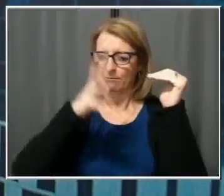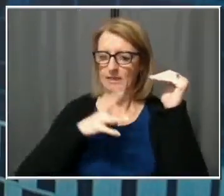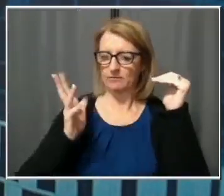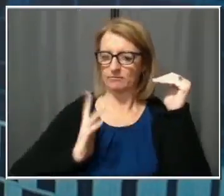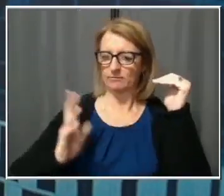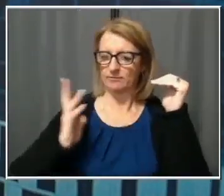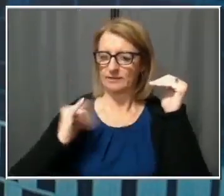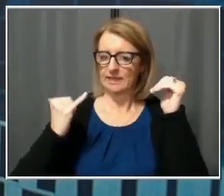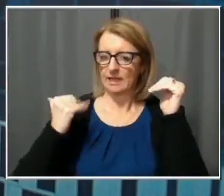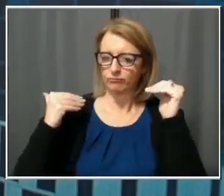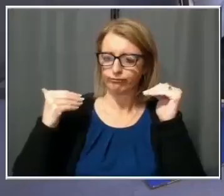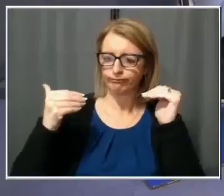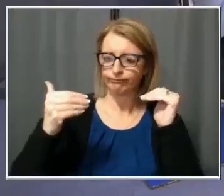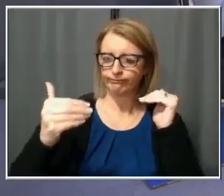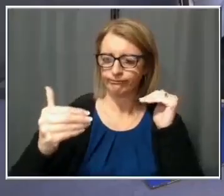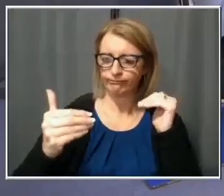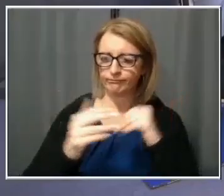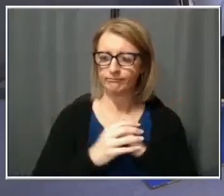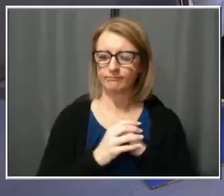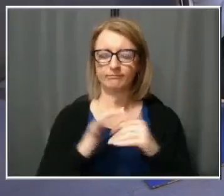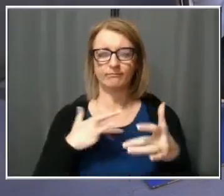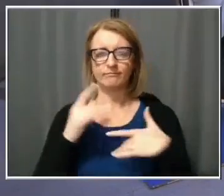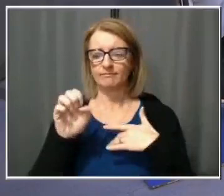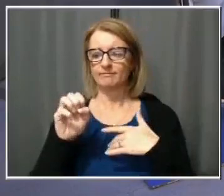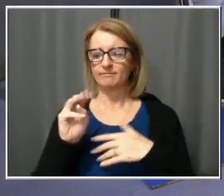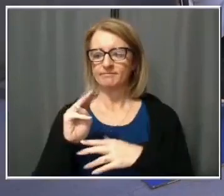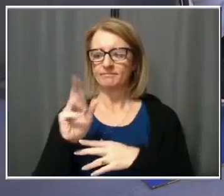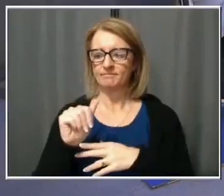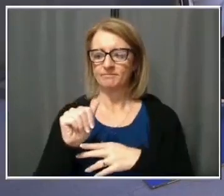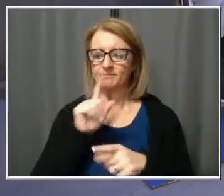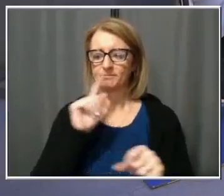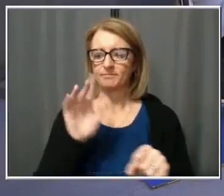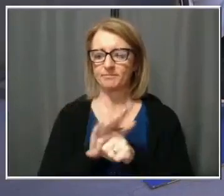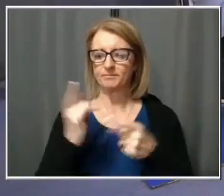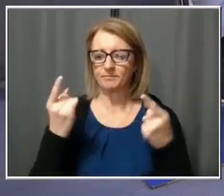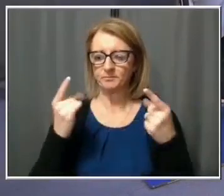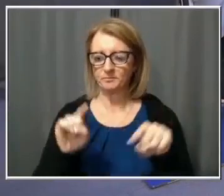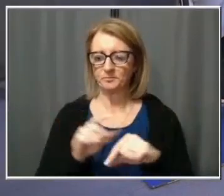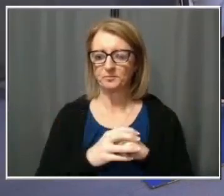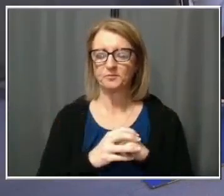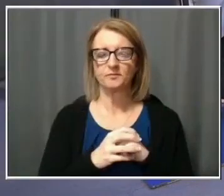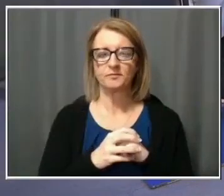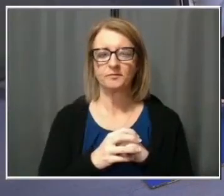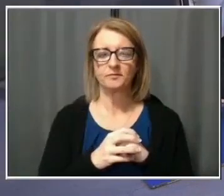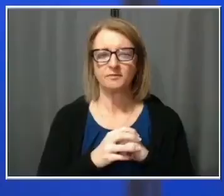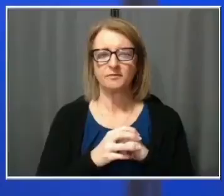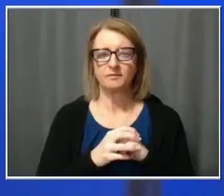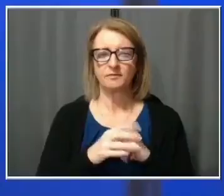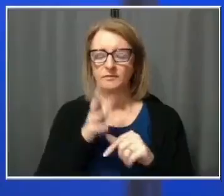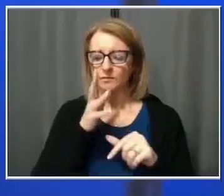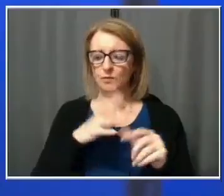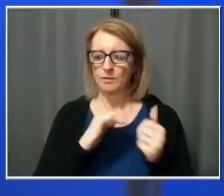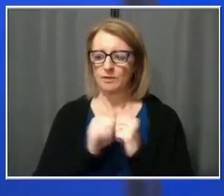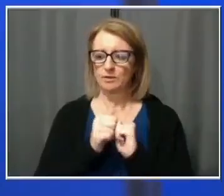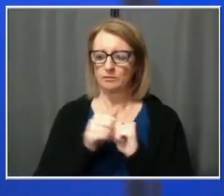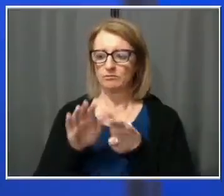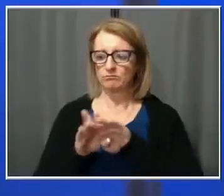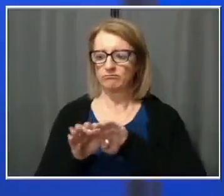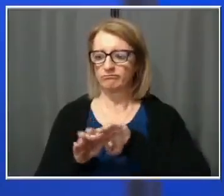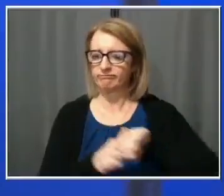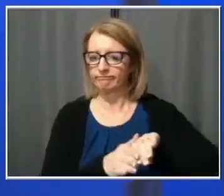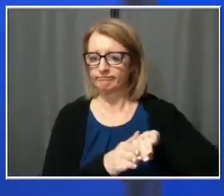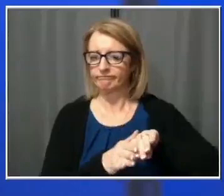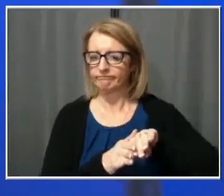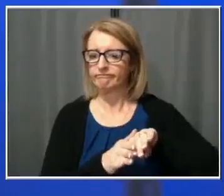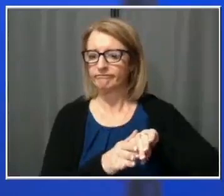come full force. Exciting time. Emma, what are your thoughts? Oh, I absolutely agree. I mean, women's sports have been kind of pushed to the back for such